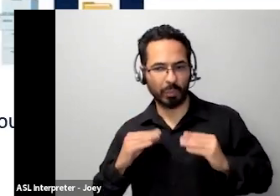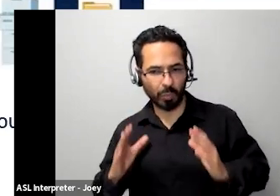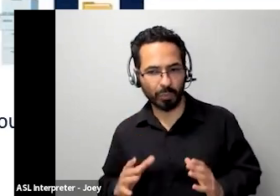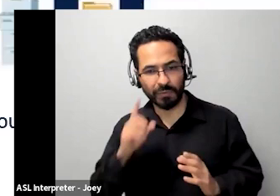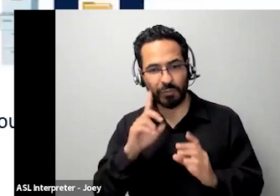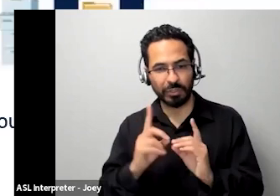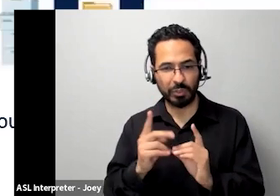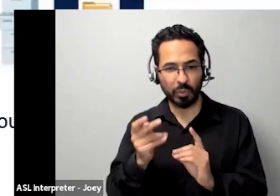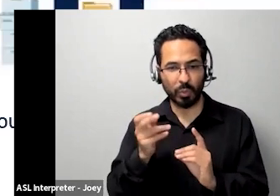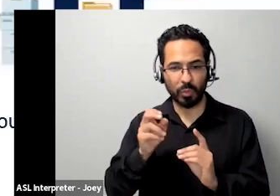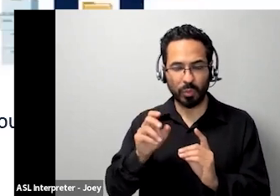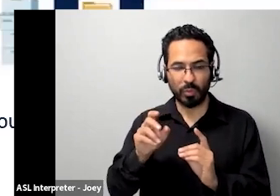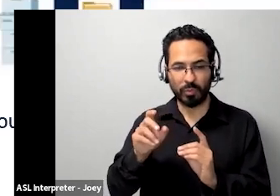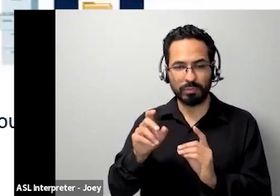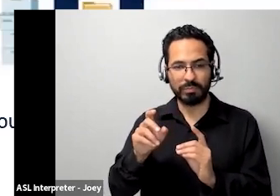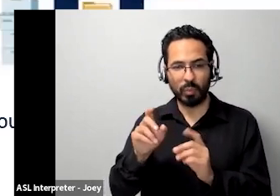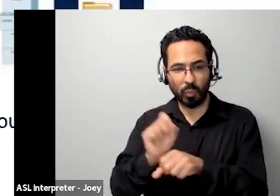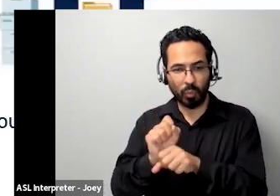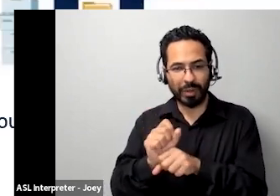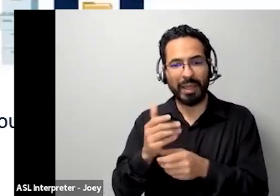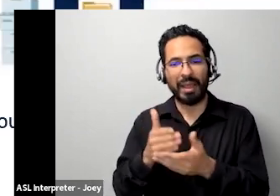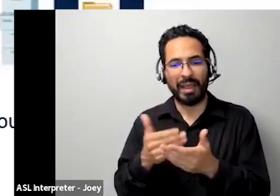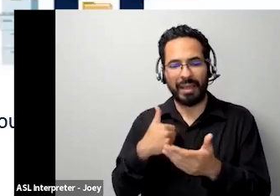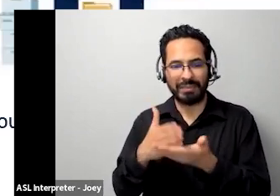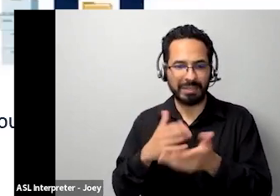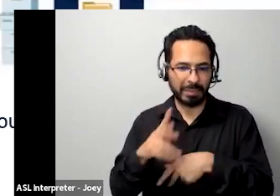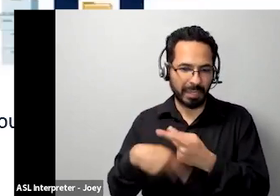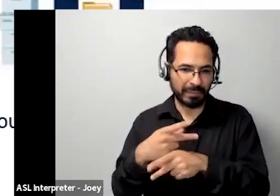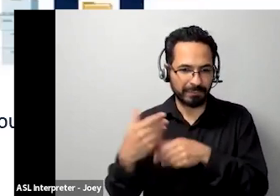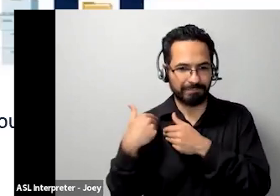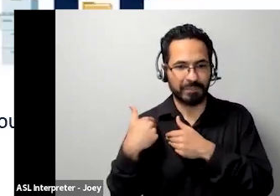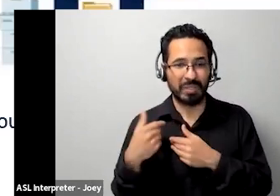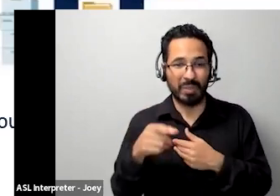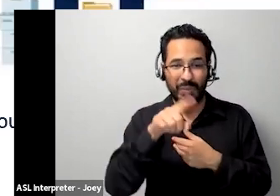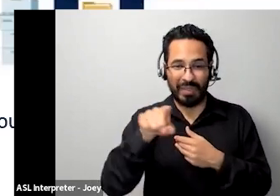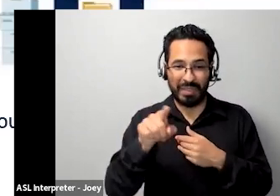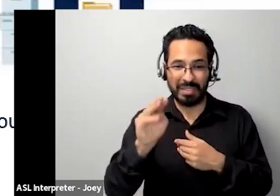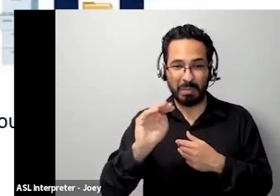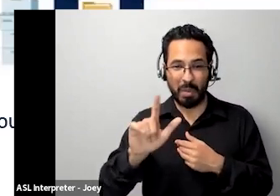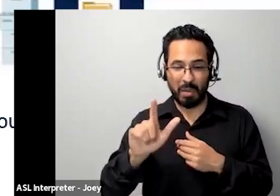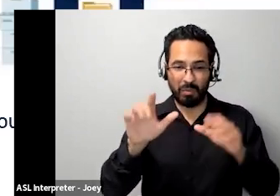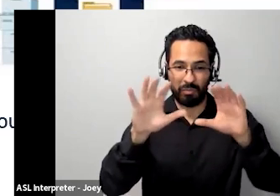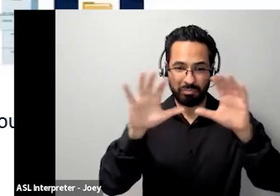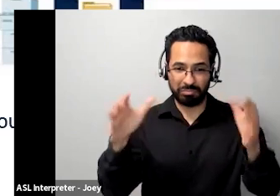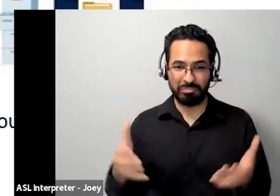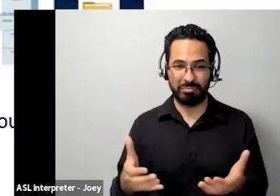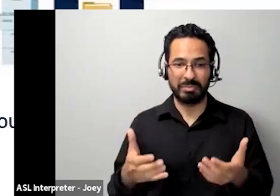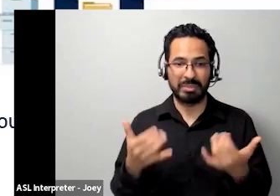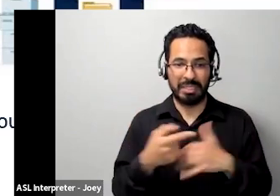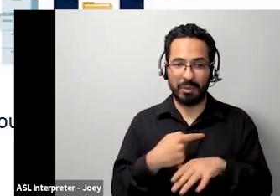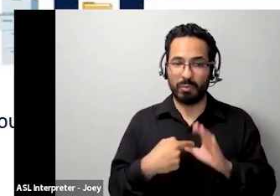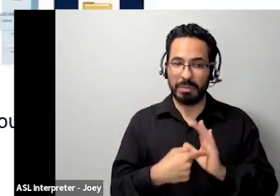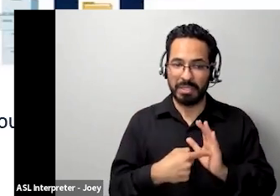have some sort of accountability. And so this governance model, which we have today at Merck, represents the people with the